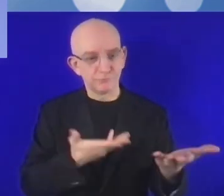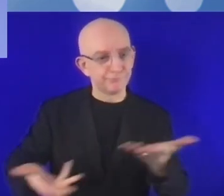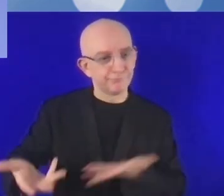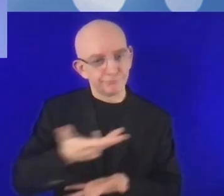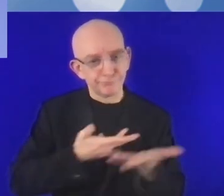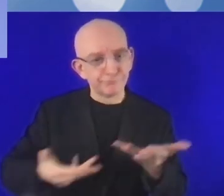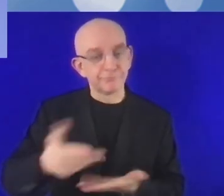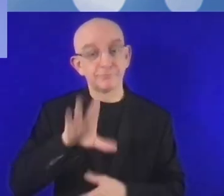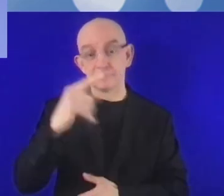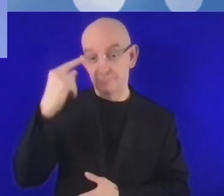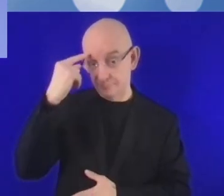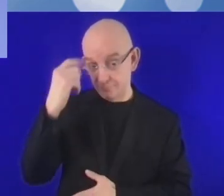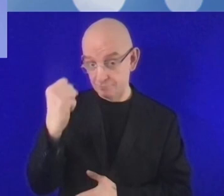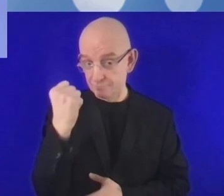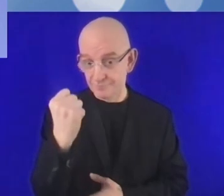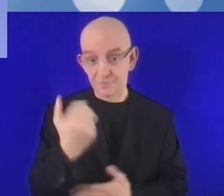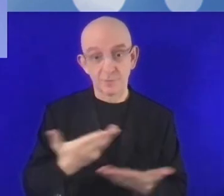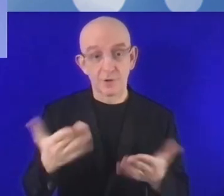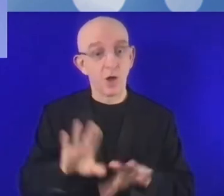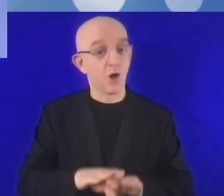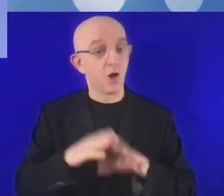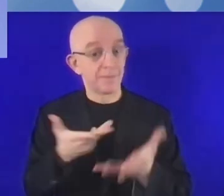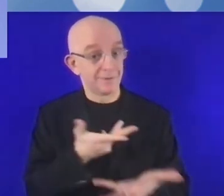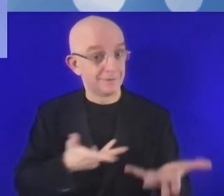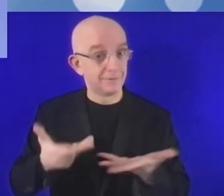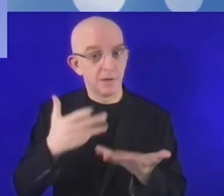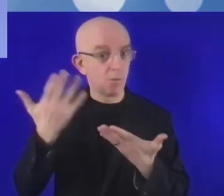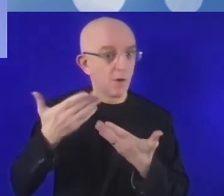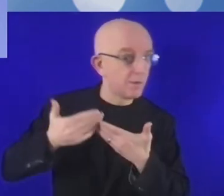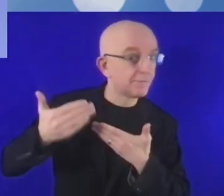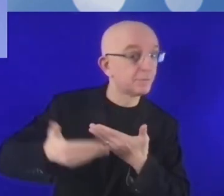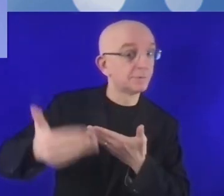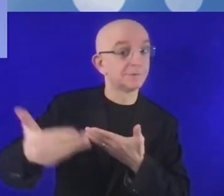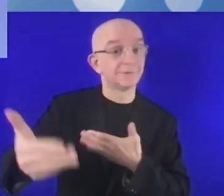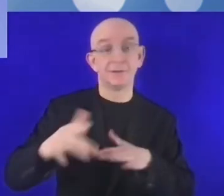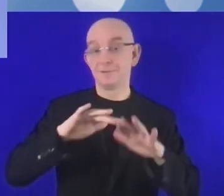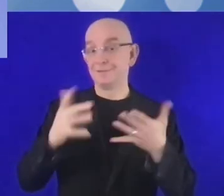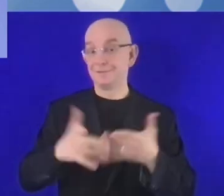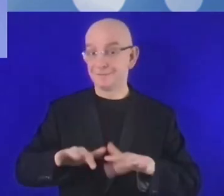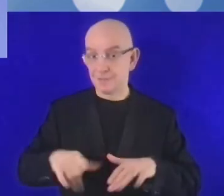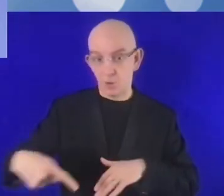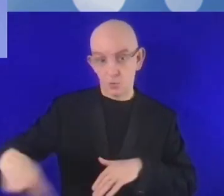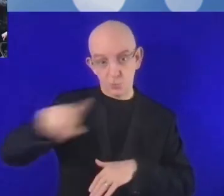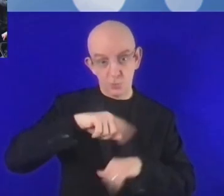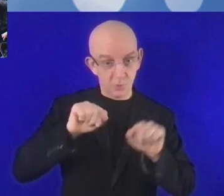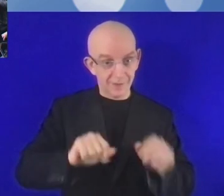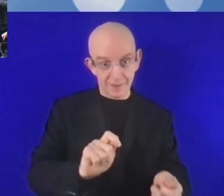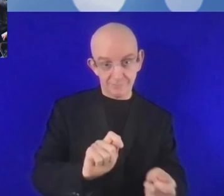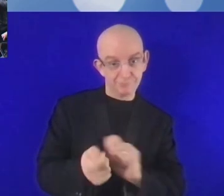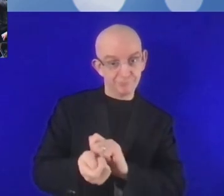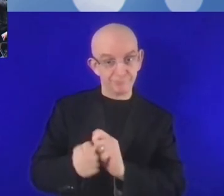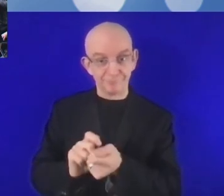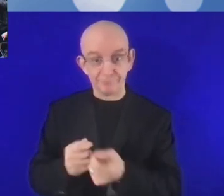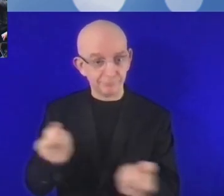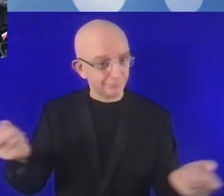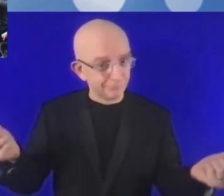internet. Everyone can influence. Feel free to comment, to share your opinion. Thank you all dear guests and participants here